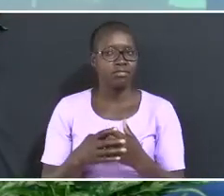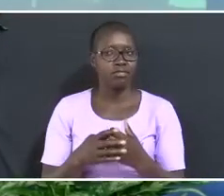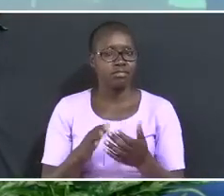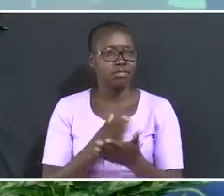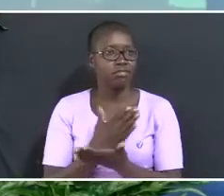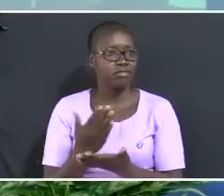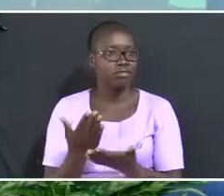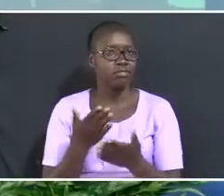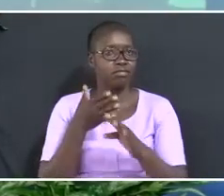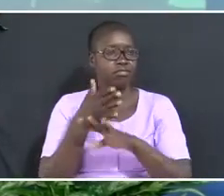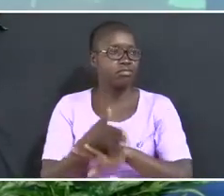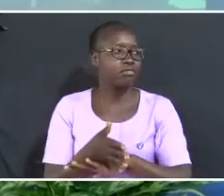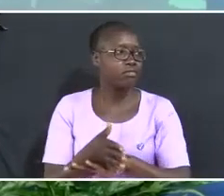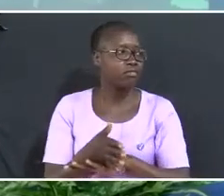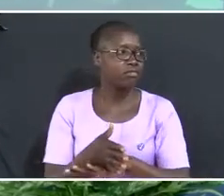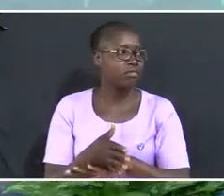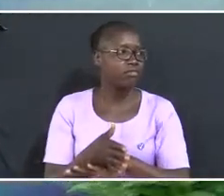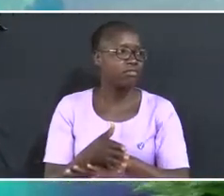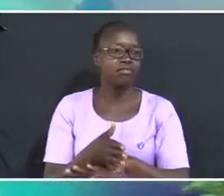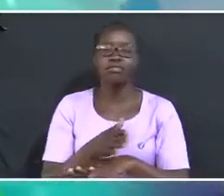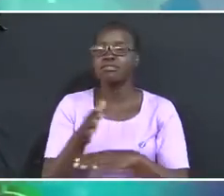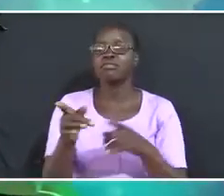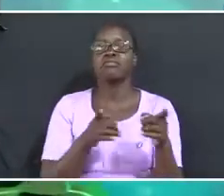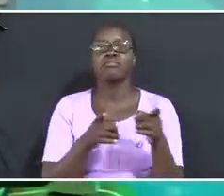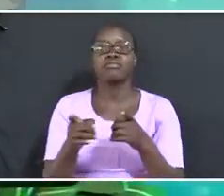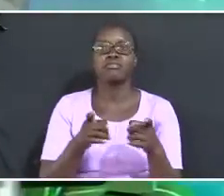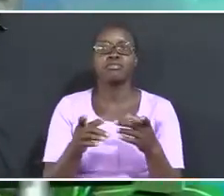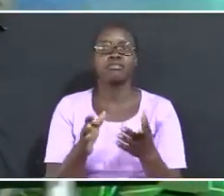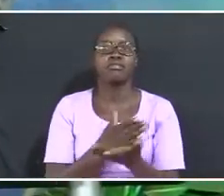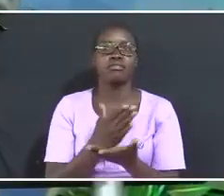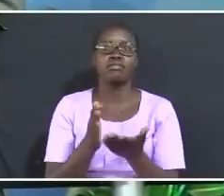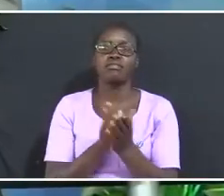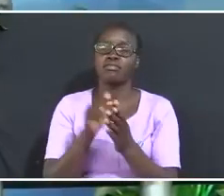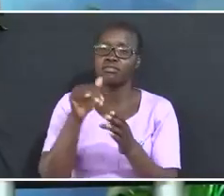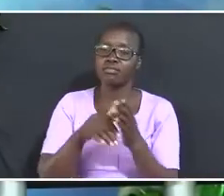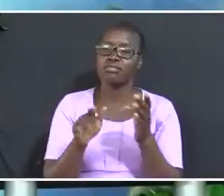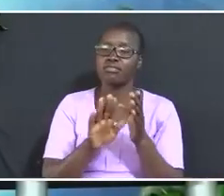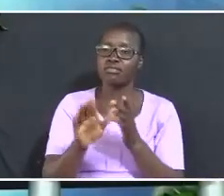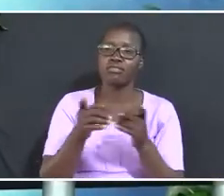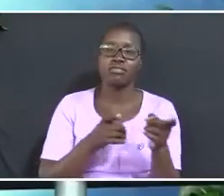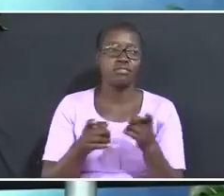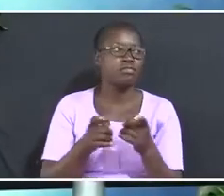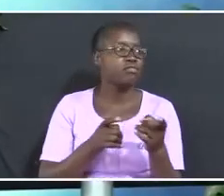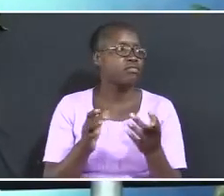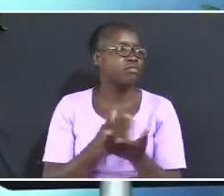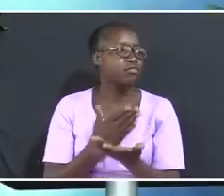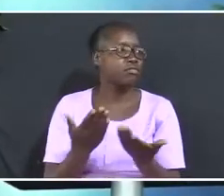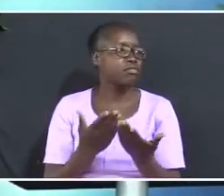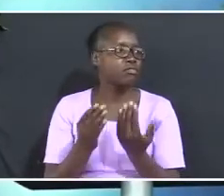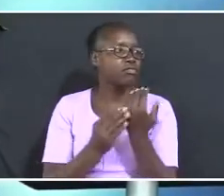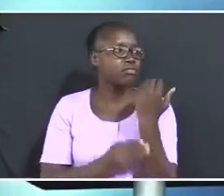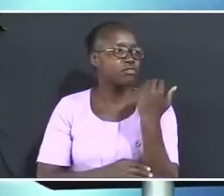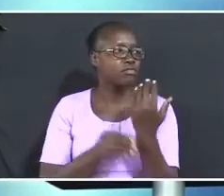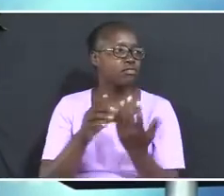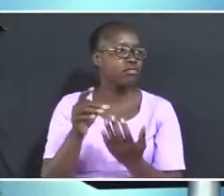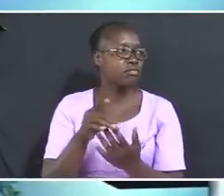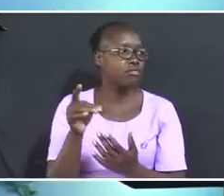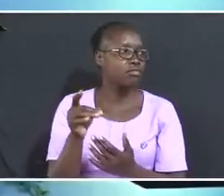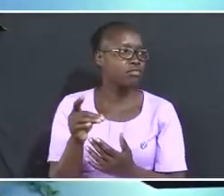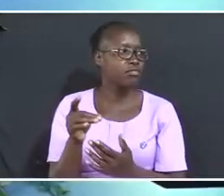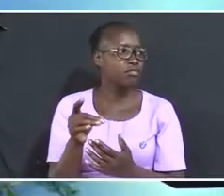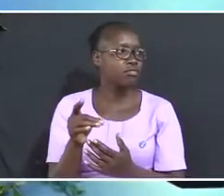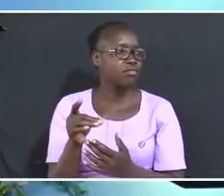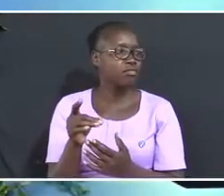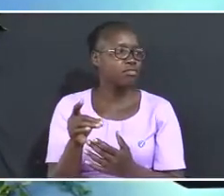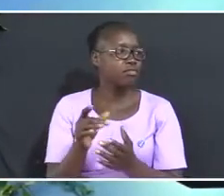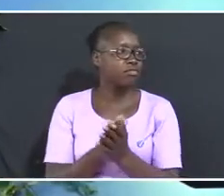Some beyond their control, some within their control, some because of poor choices. You know,